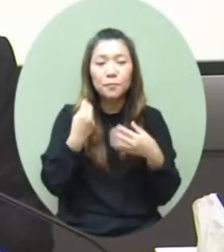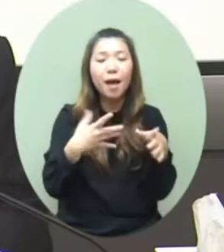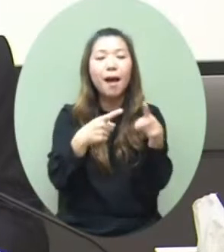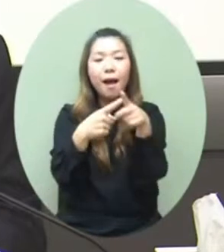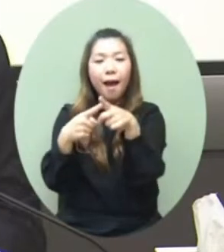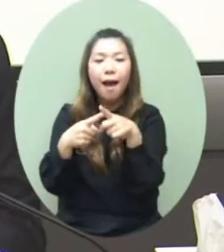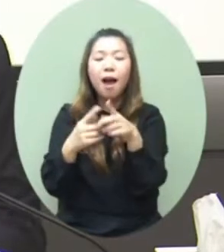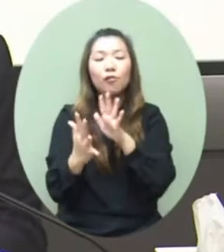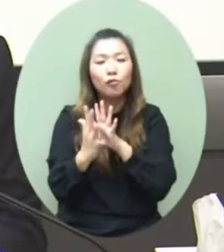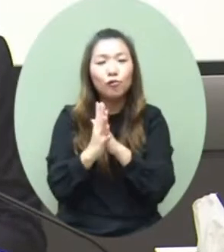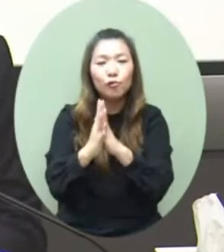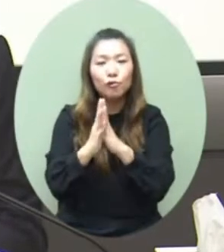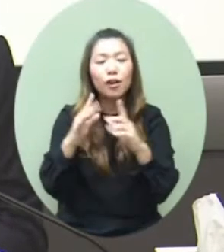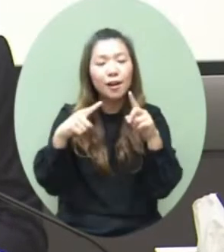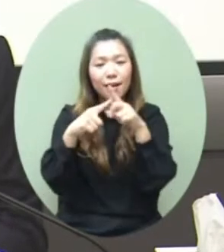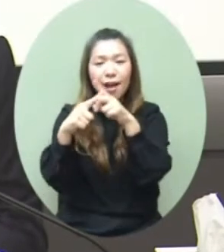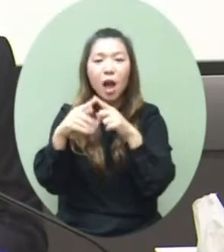world.